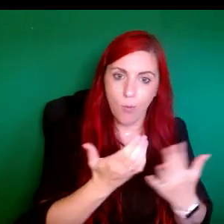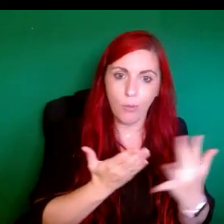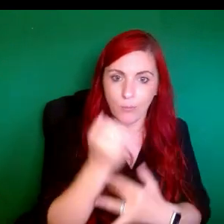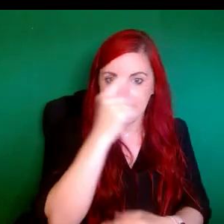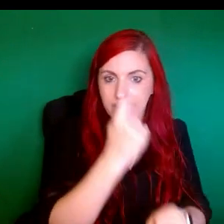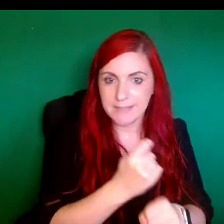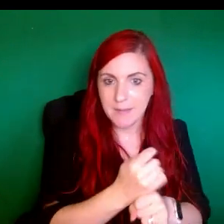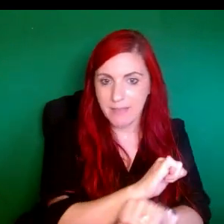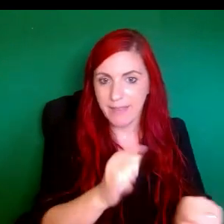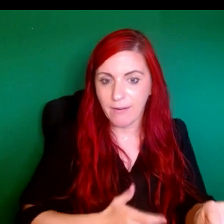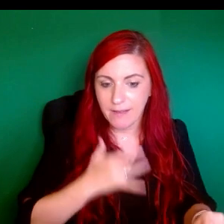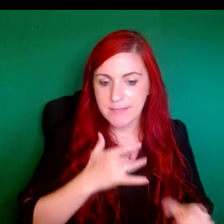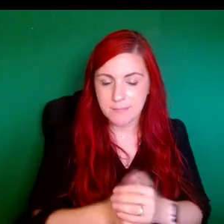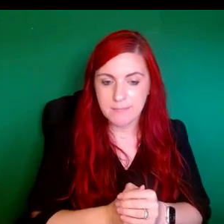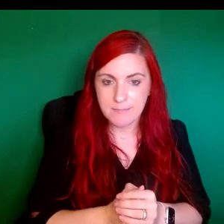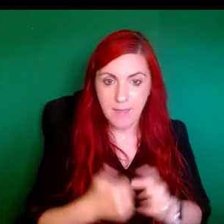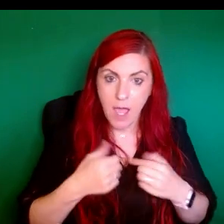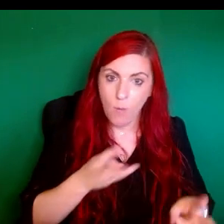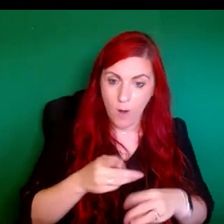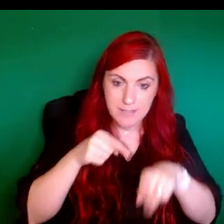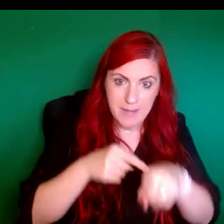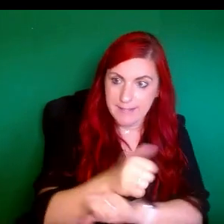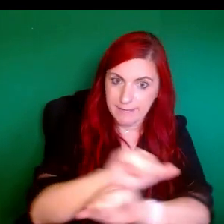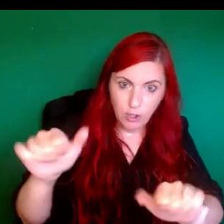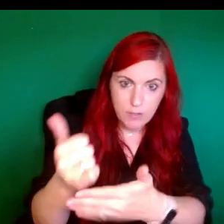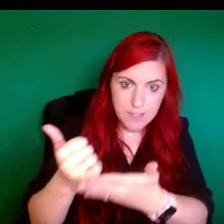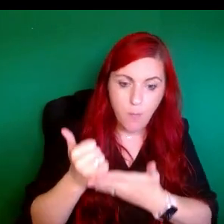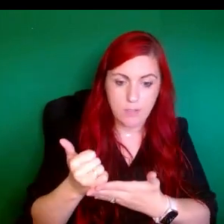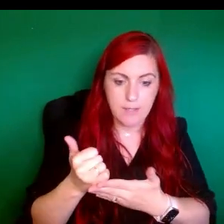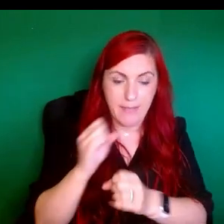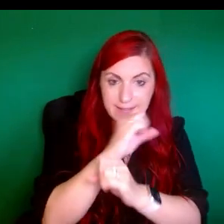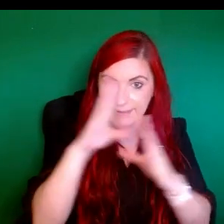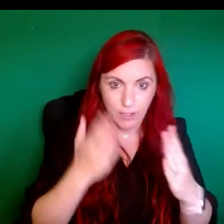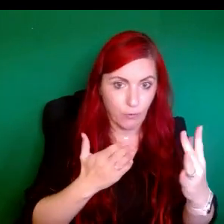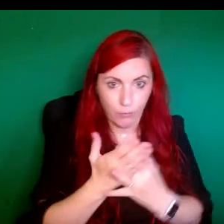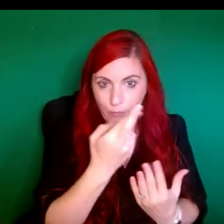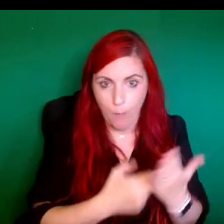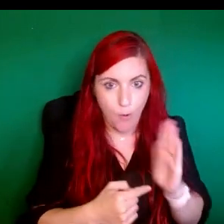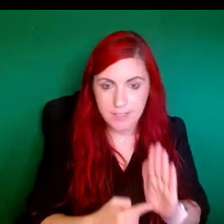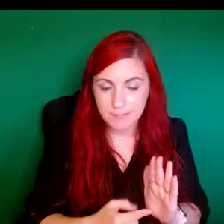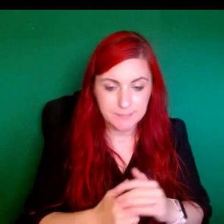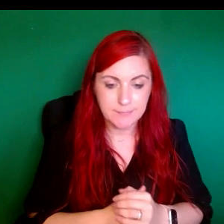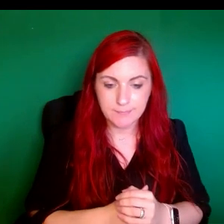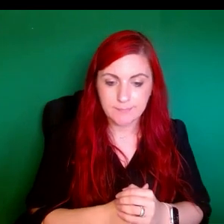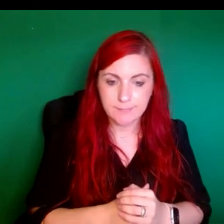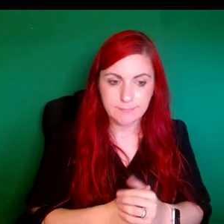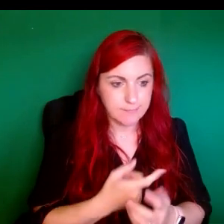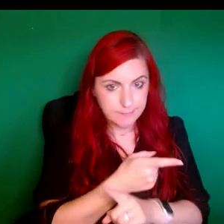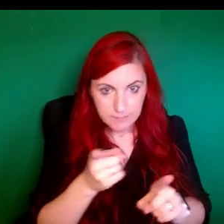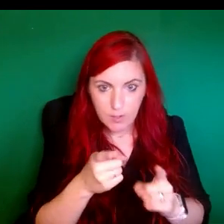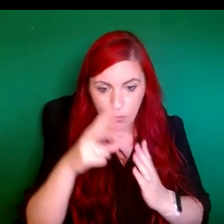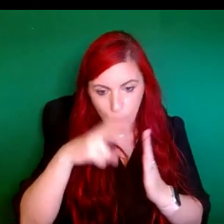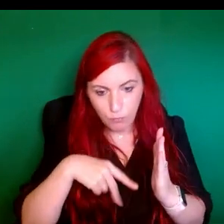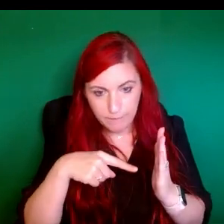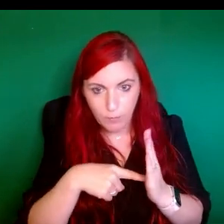people who need support at a difficult time in their lives. Our work depends on this support and is evident throughout this annual